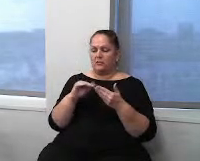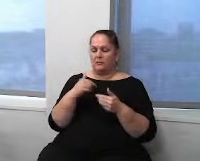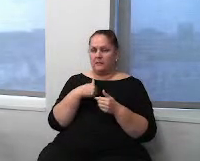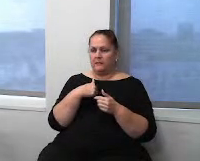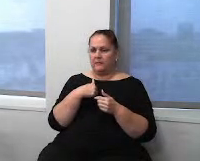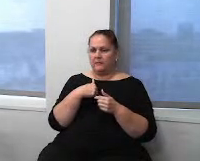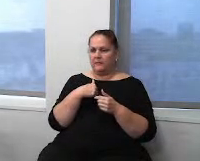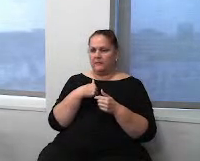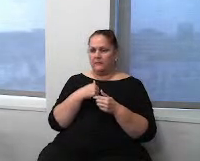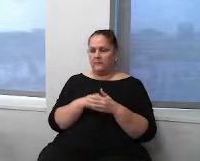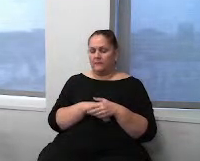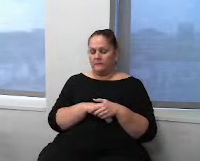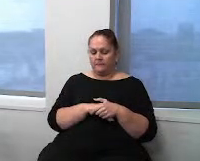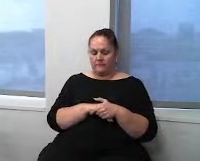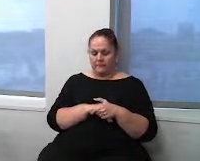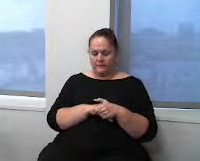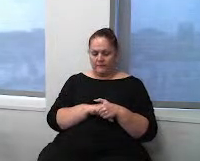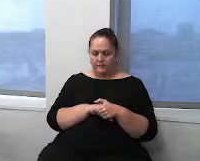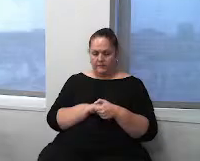One second, please. Excuse me.